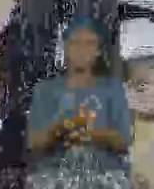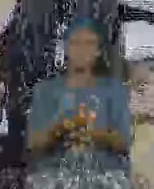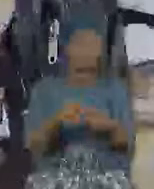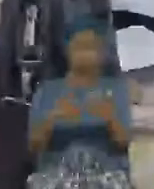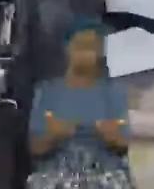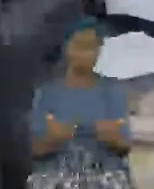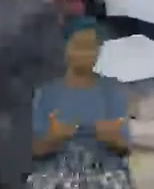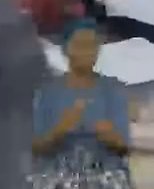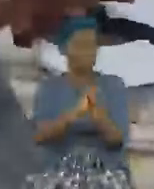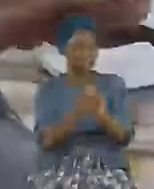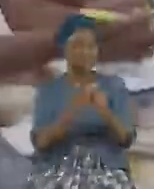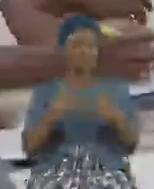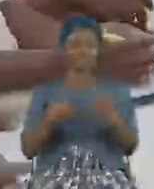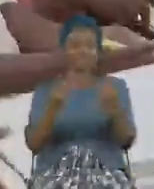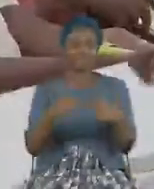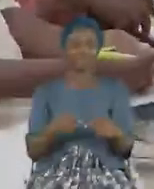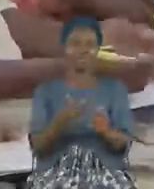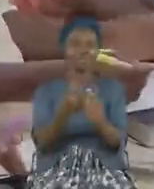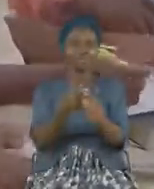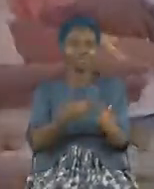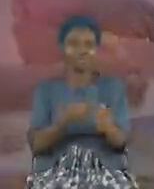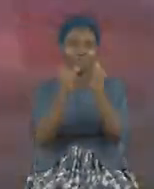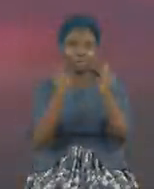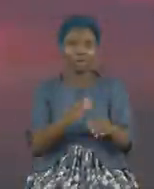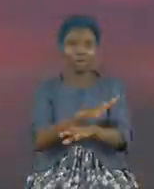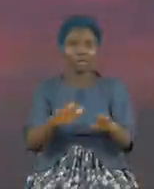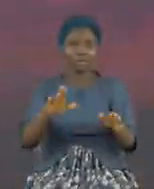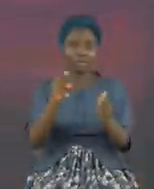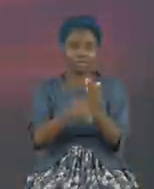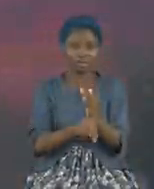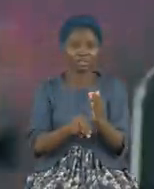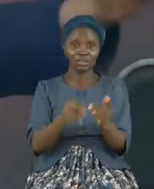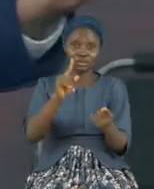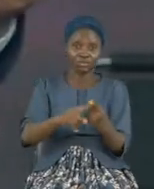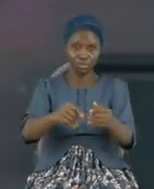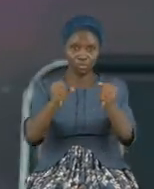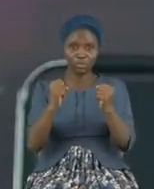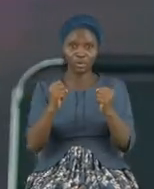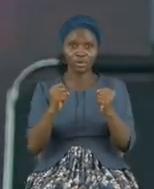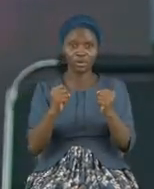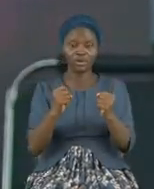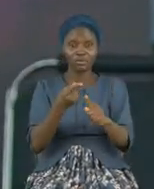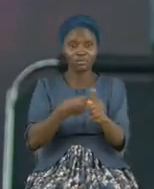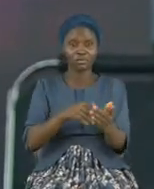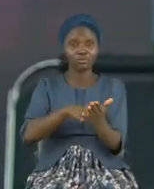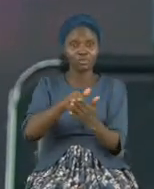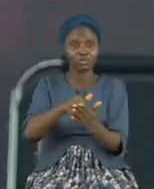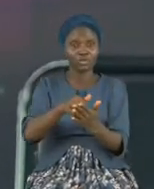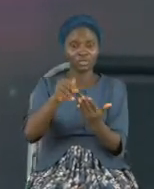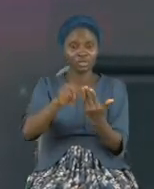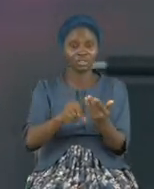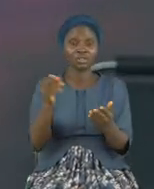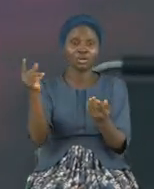come from powerlessness to power, from weakness unto strength, and